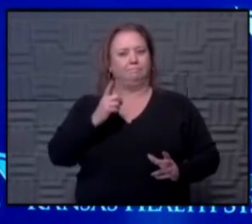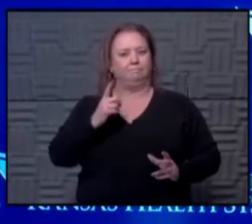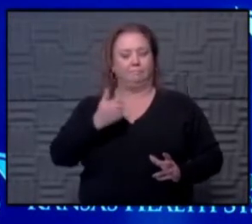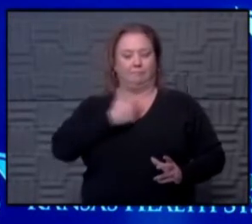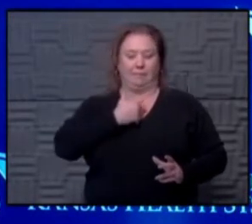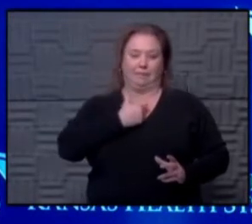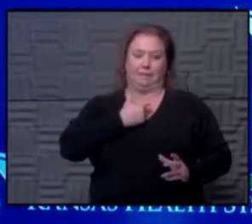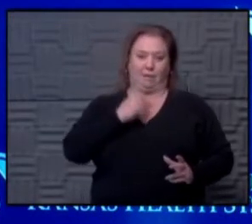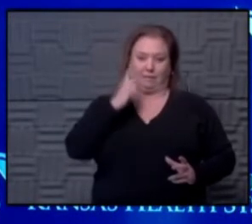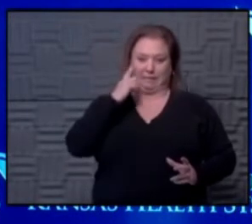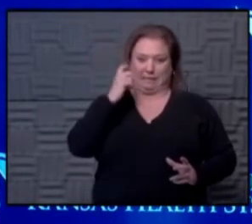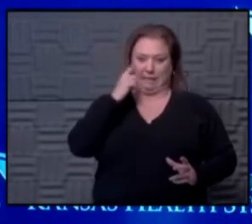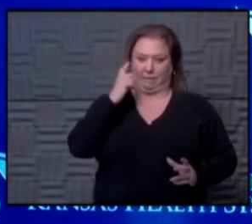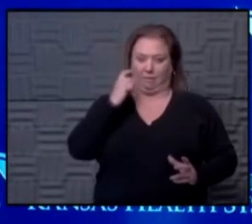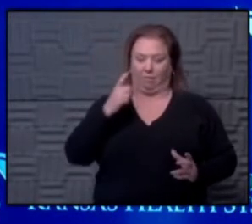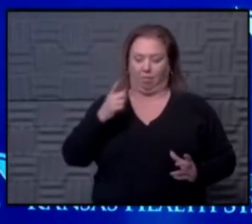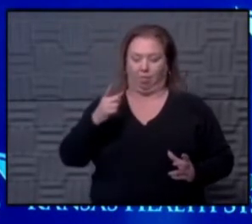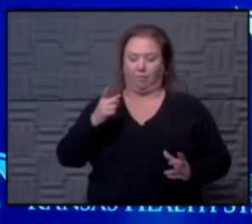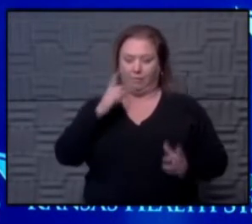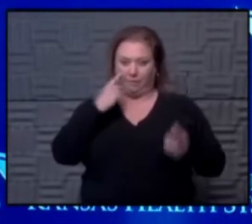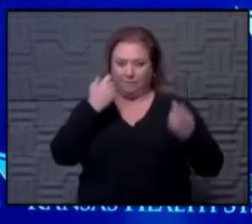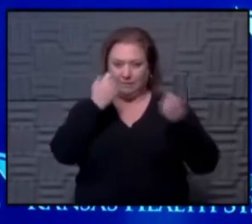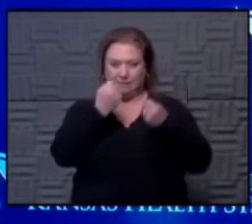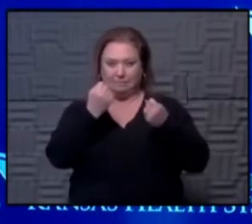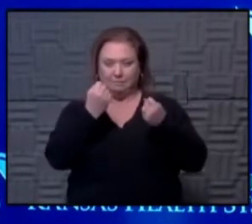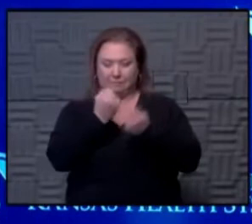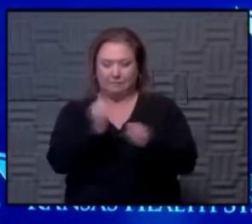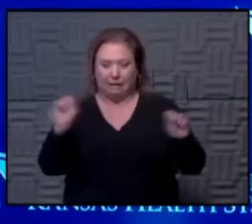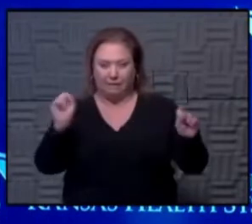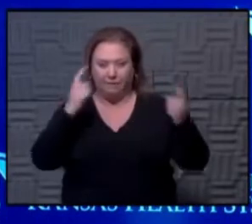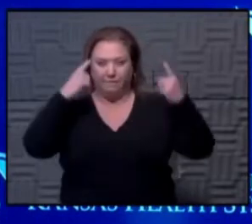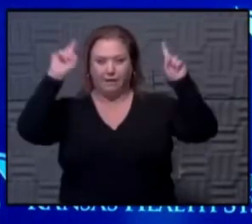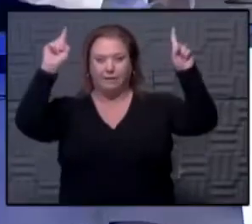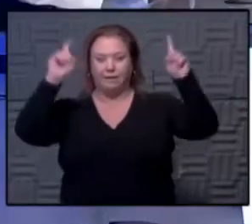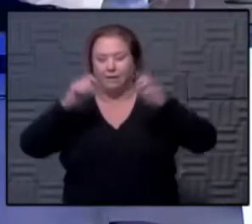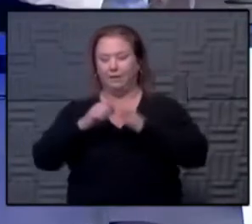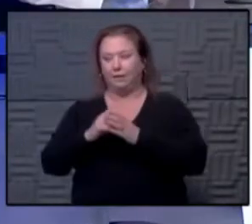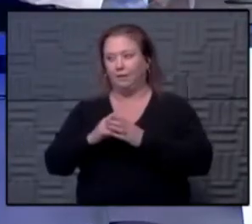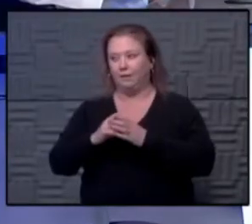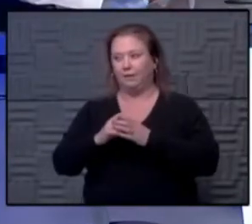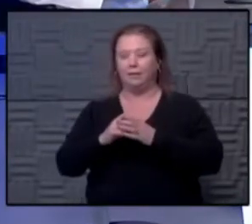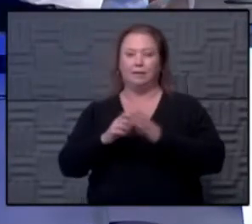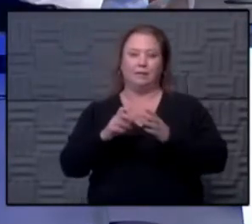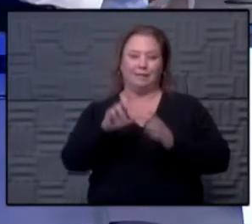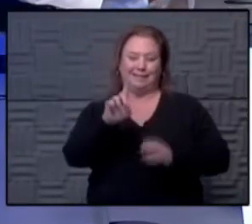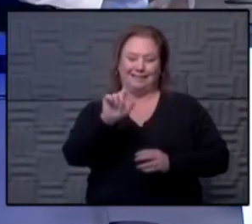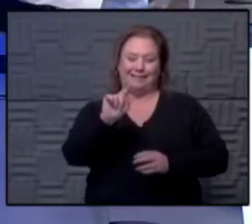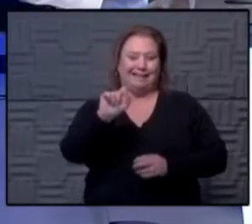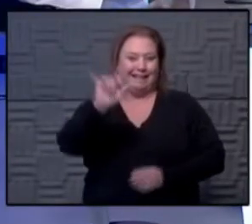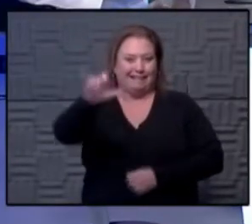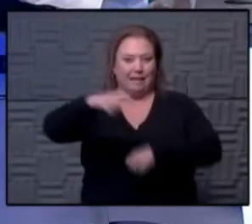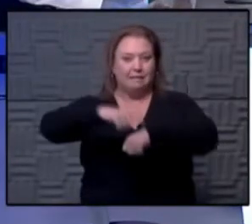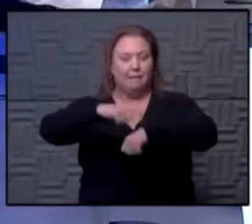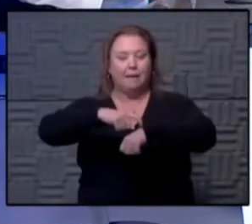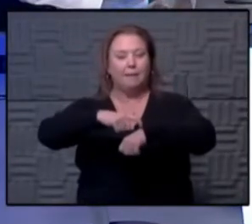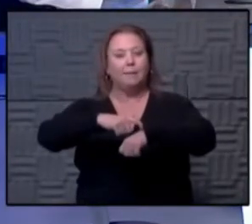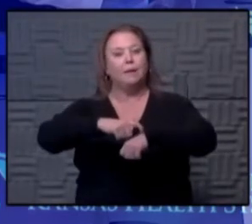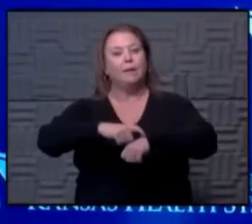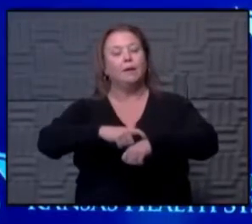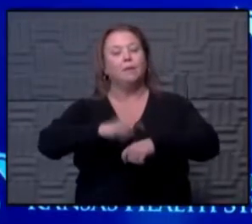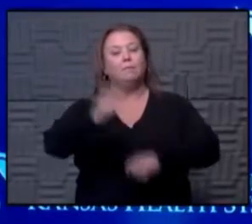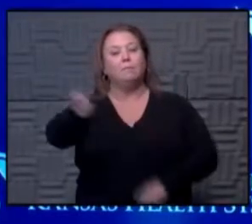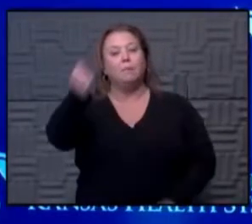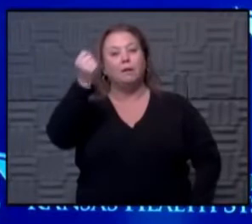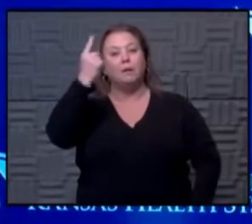leading those conversations at times based on the Someone data. like you. Yeah, I know, based on the data that we had available. But now I